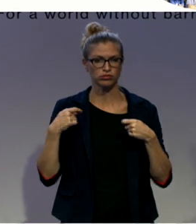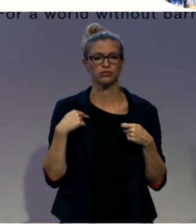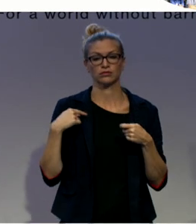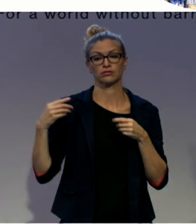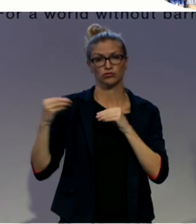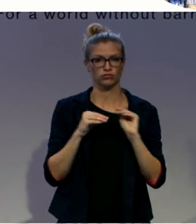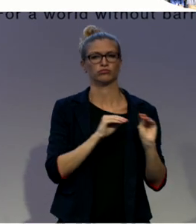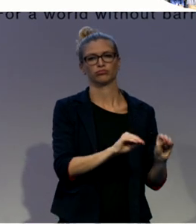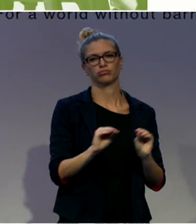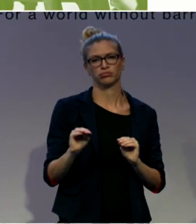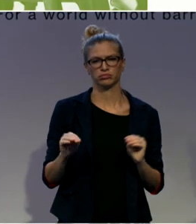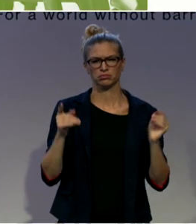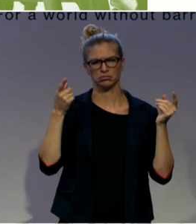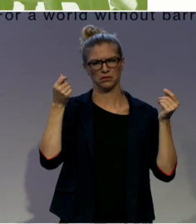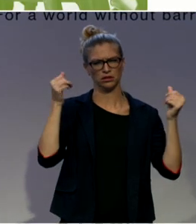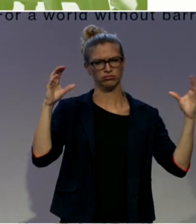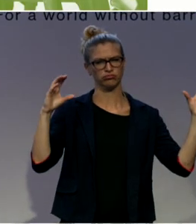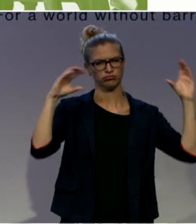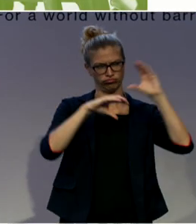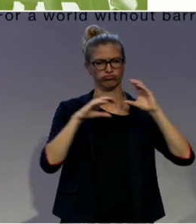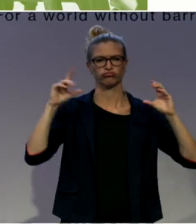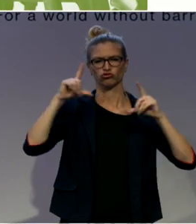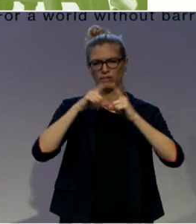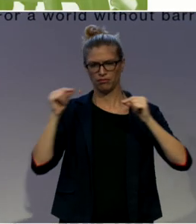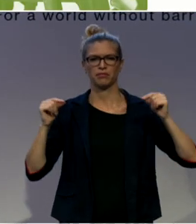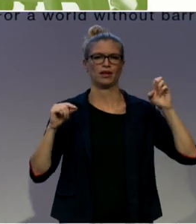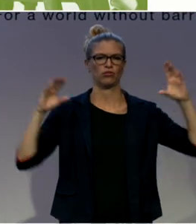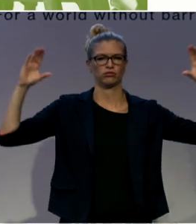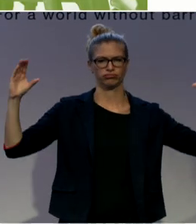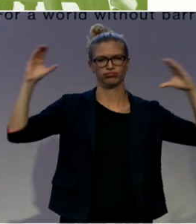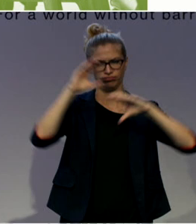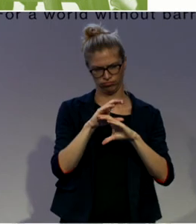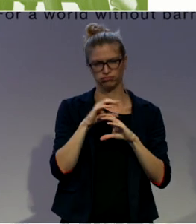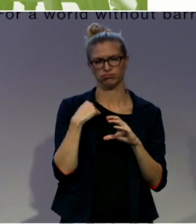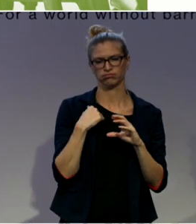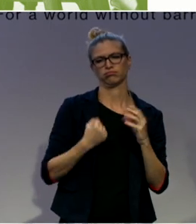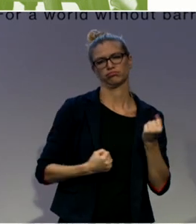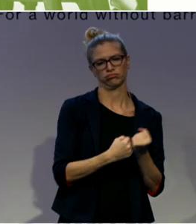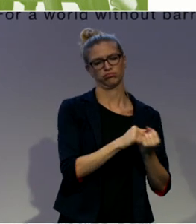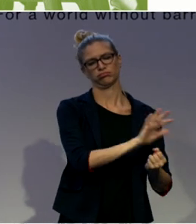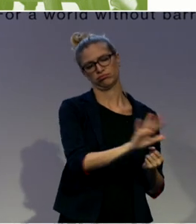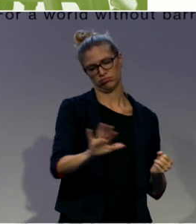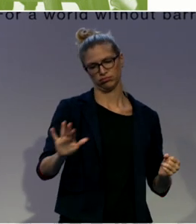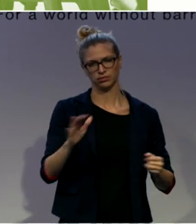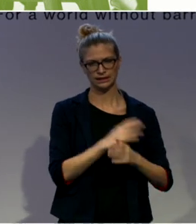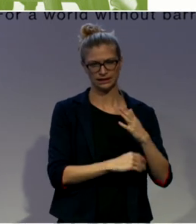mainly those things. ¿Cuáles son los desafíos? Los